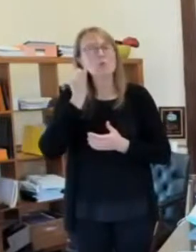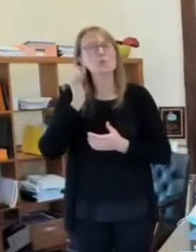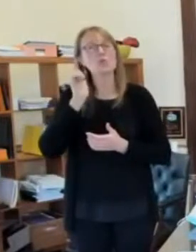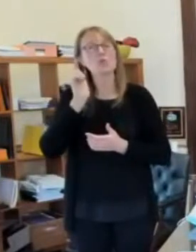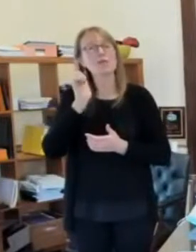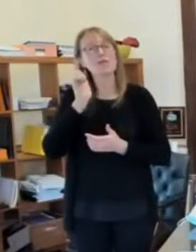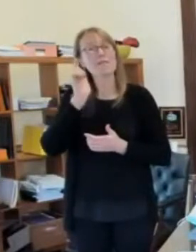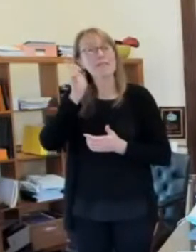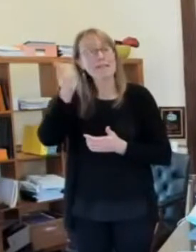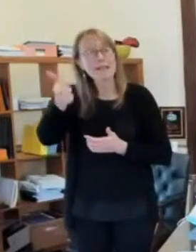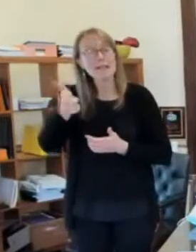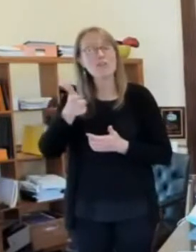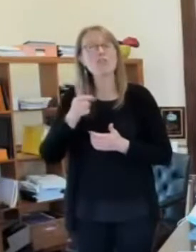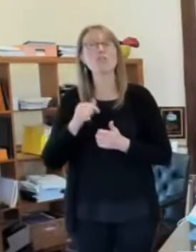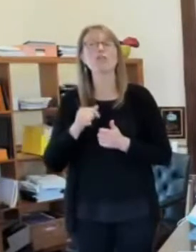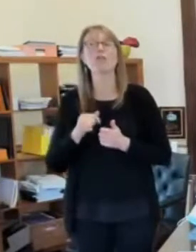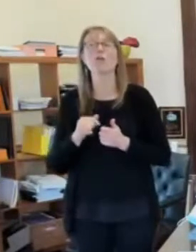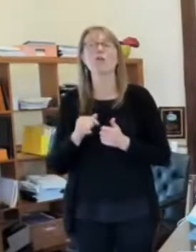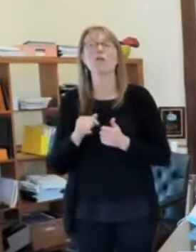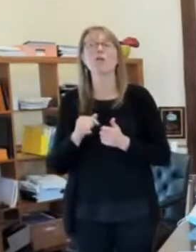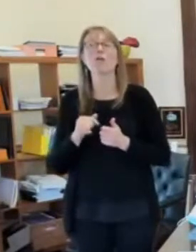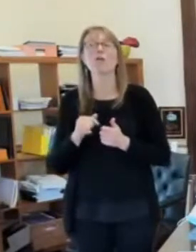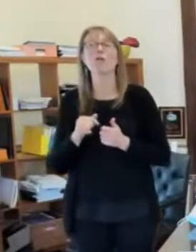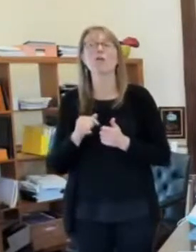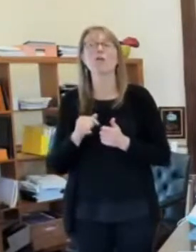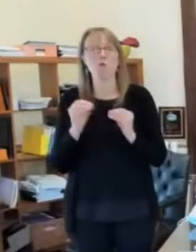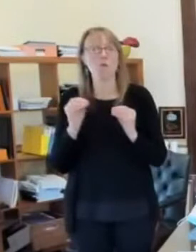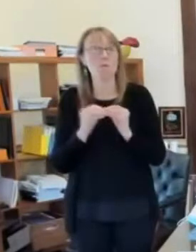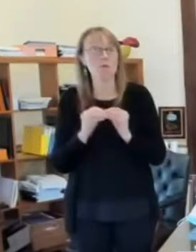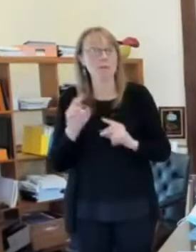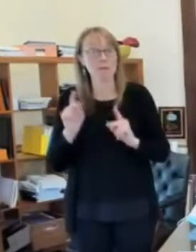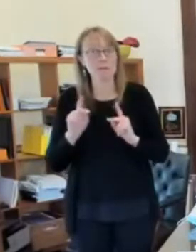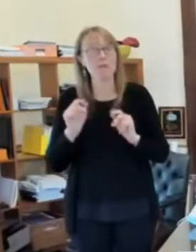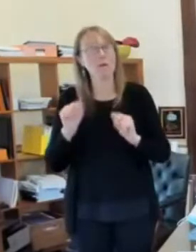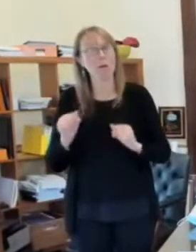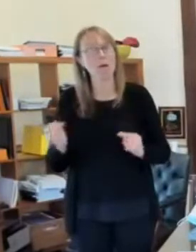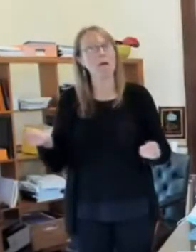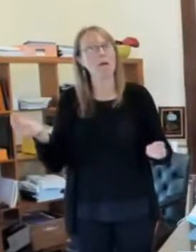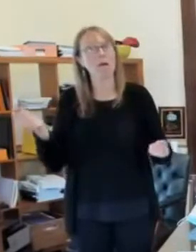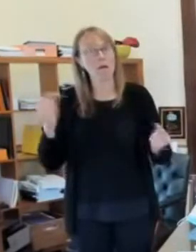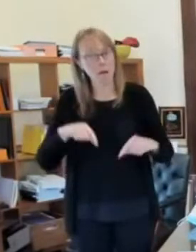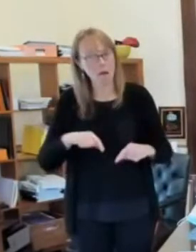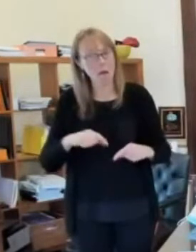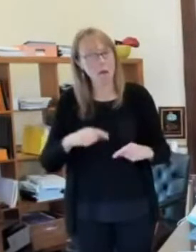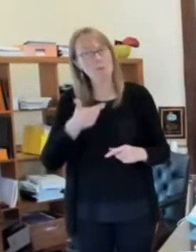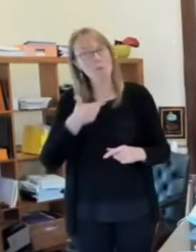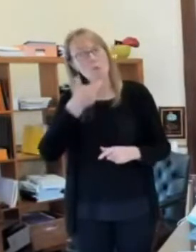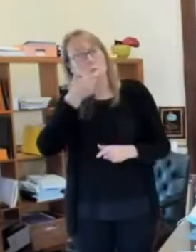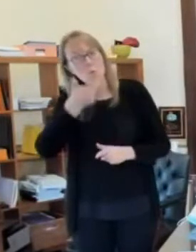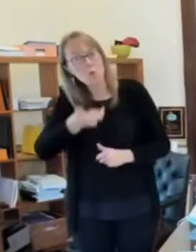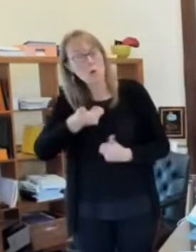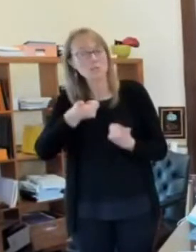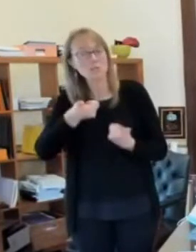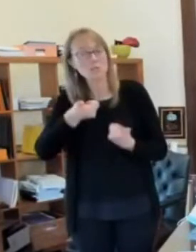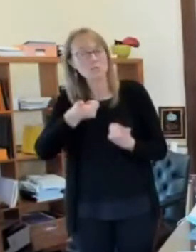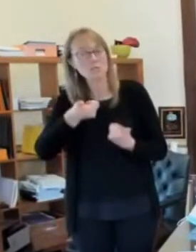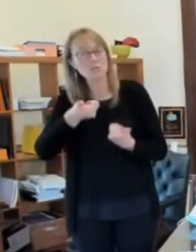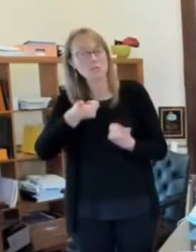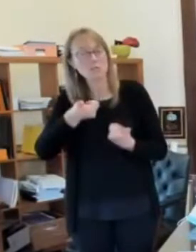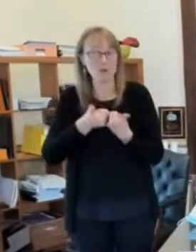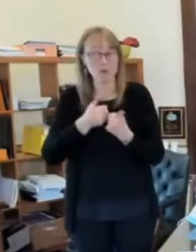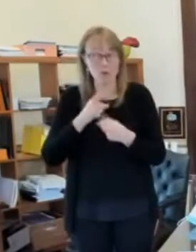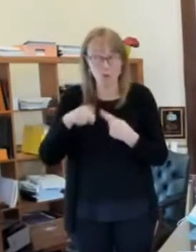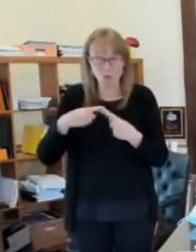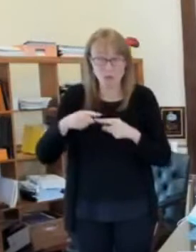can have a full Busch Stadium or a full Enterprise Center? That's a ways off.